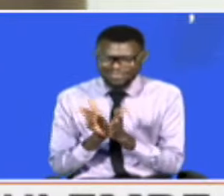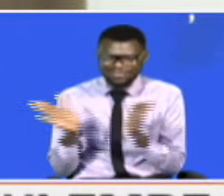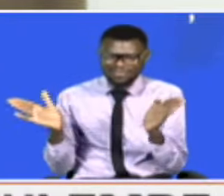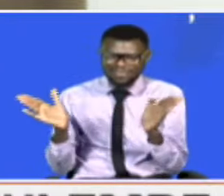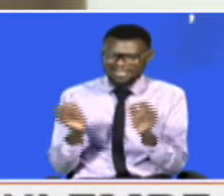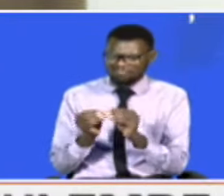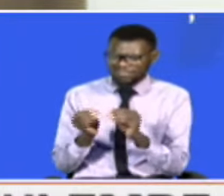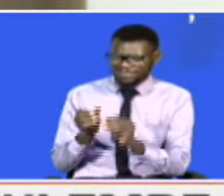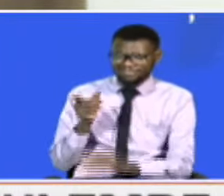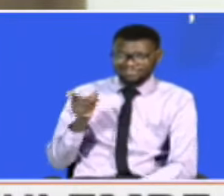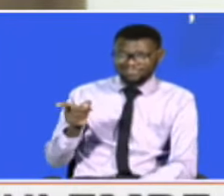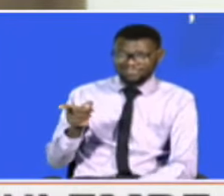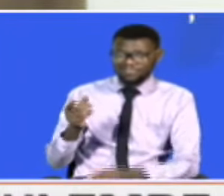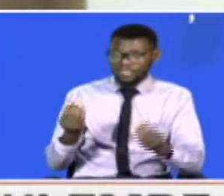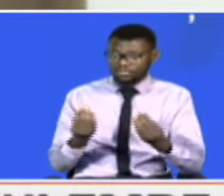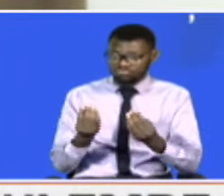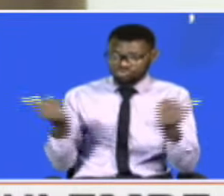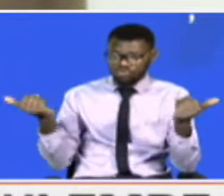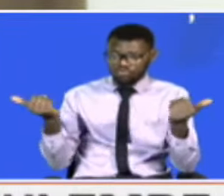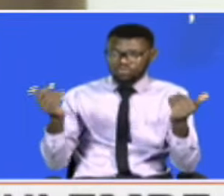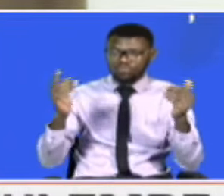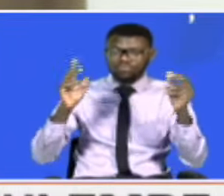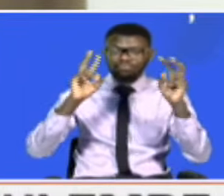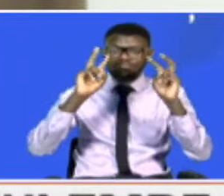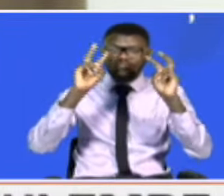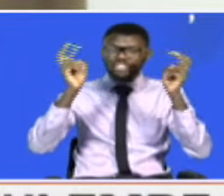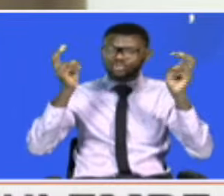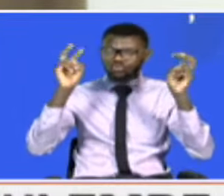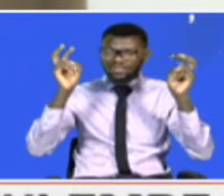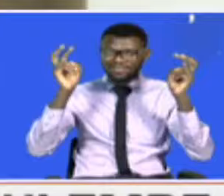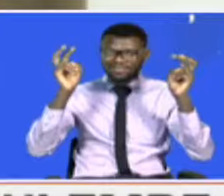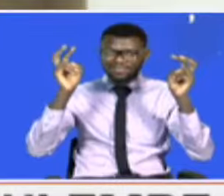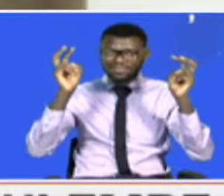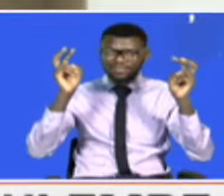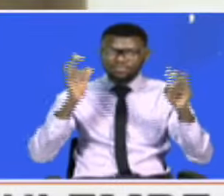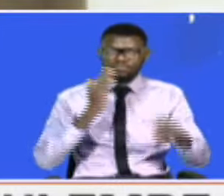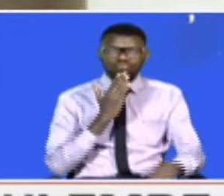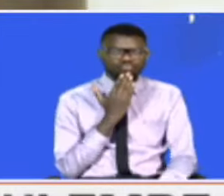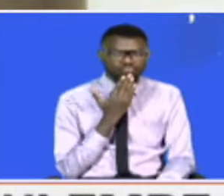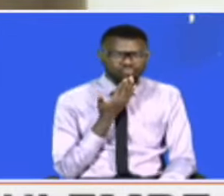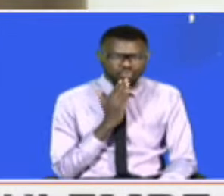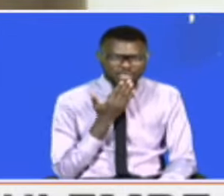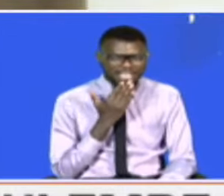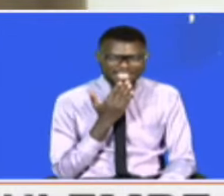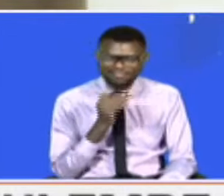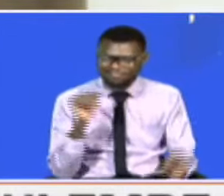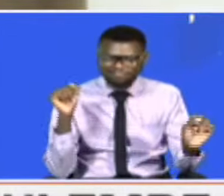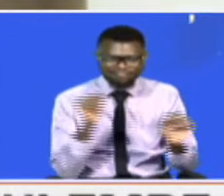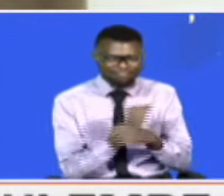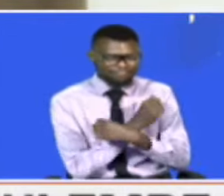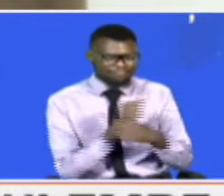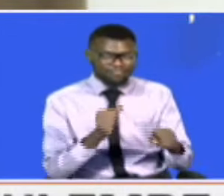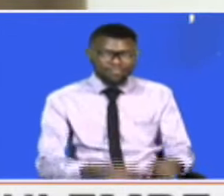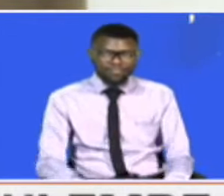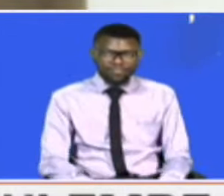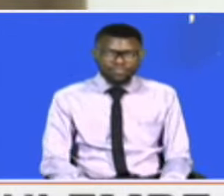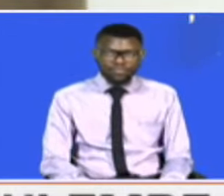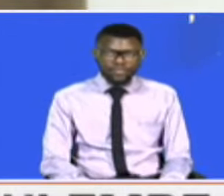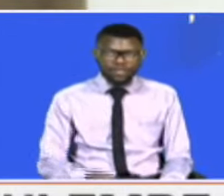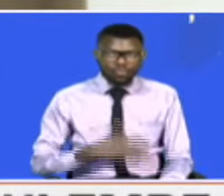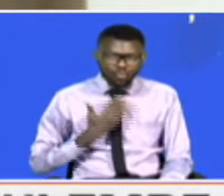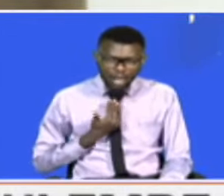cannot address issues endeavoring the new community. We'll count it as an